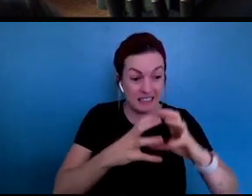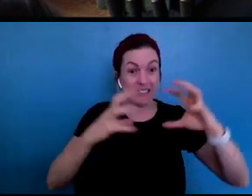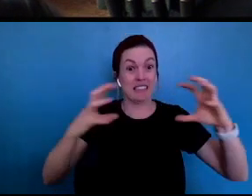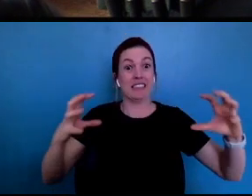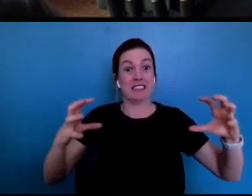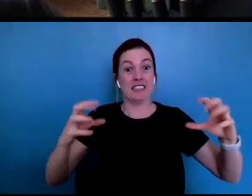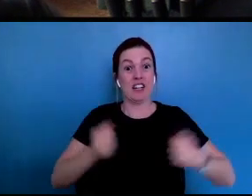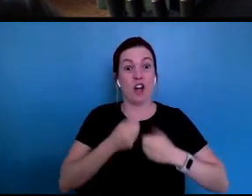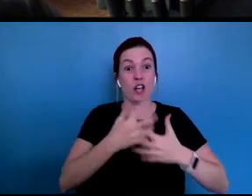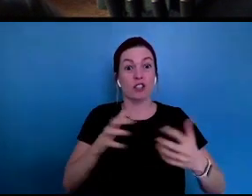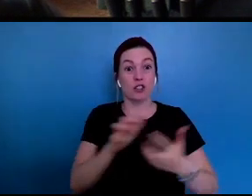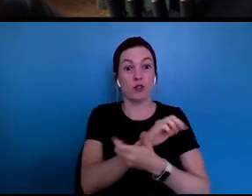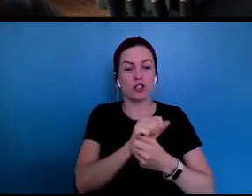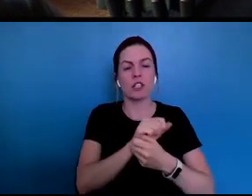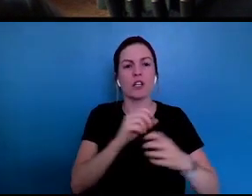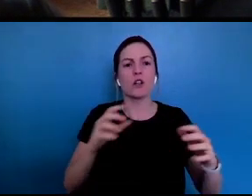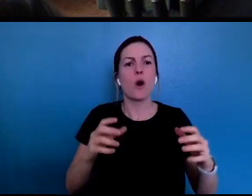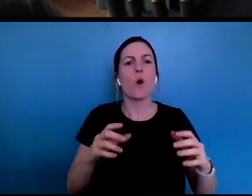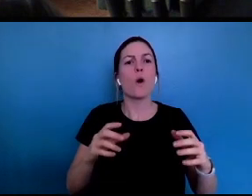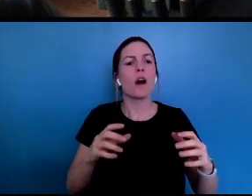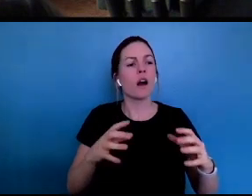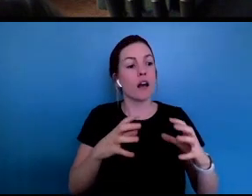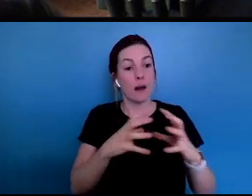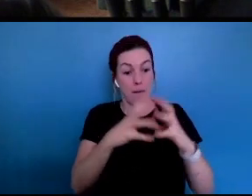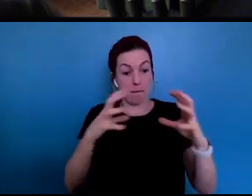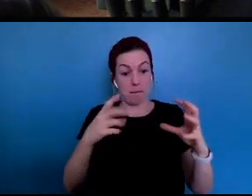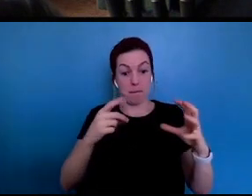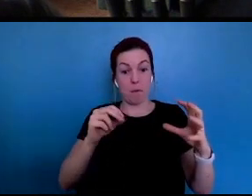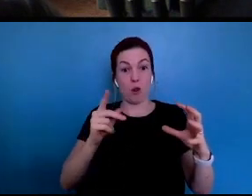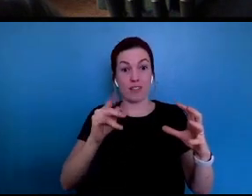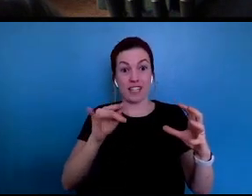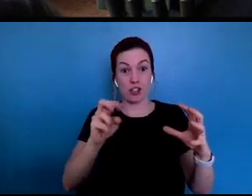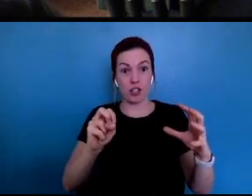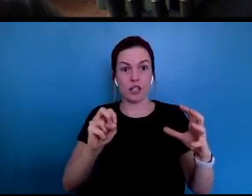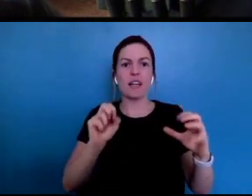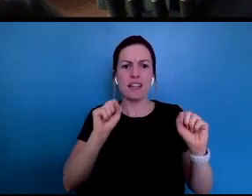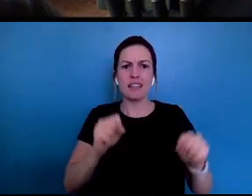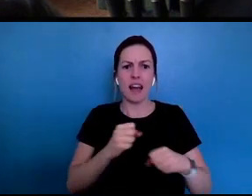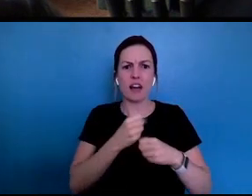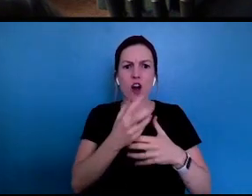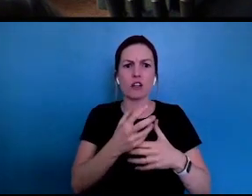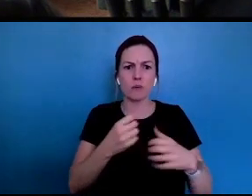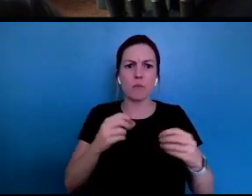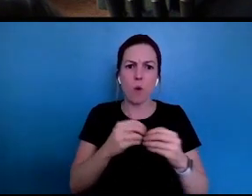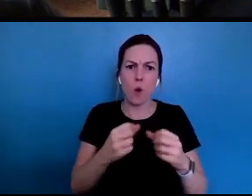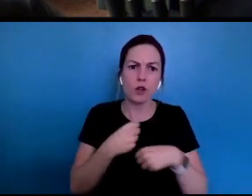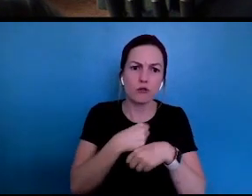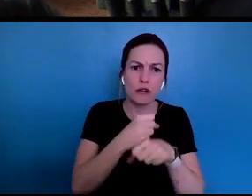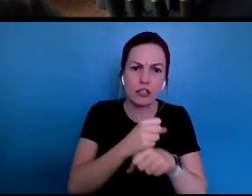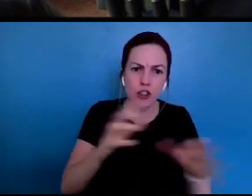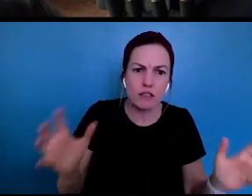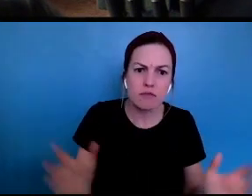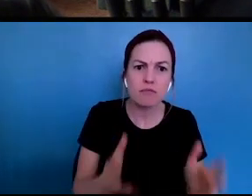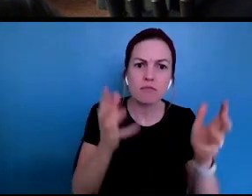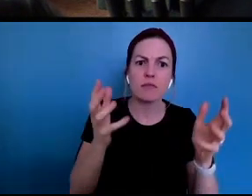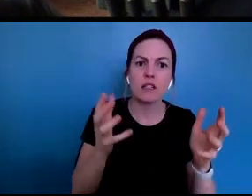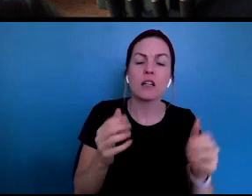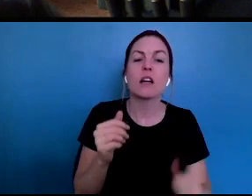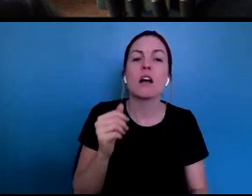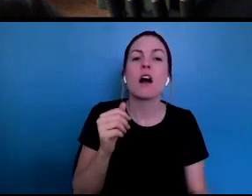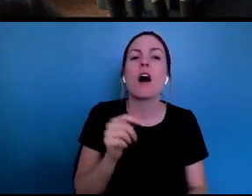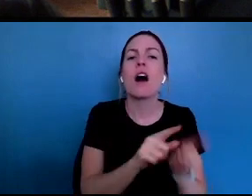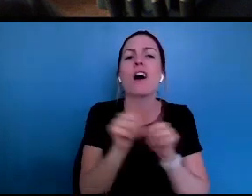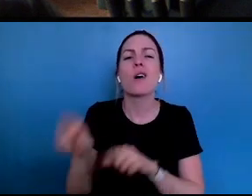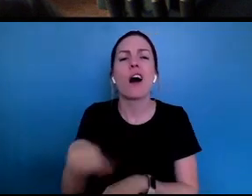it as a co-creational force. And that's basically what those questions and conversation is about. But there's also another part of